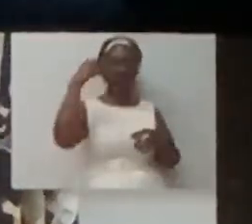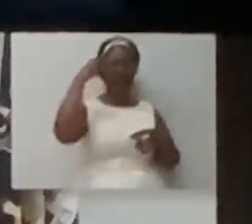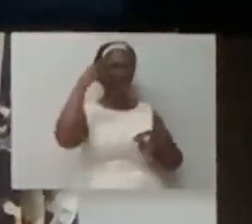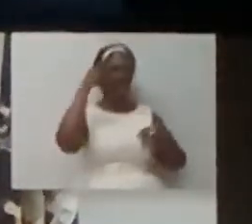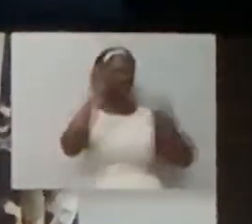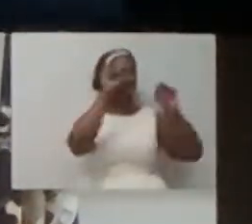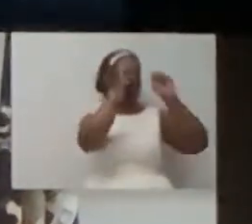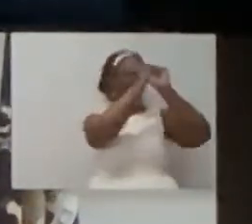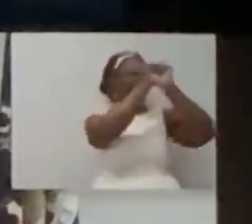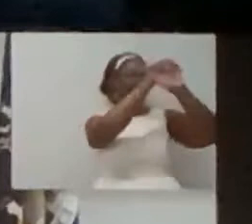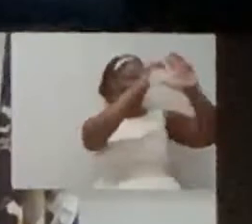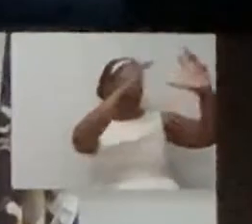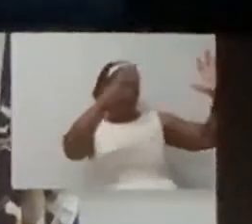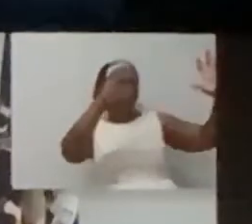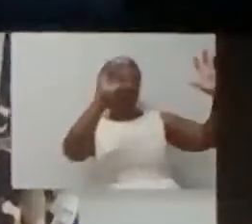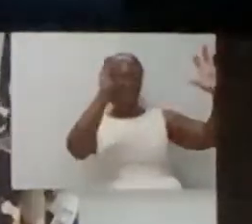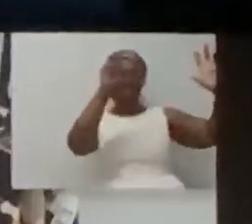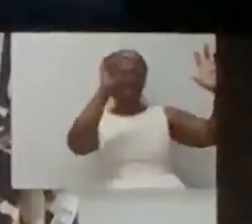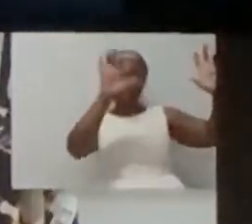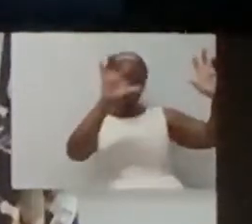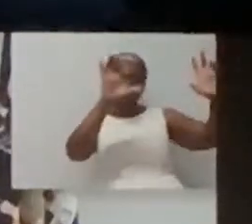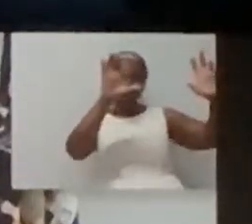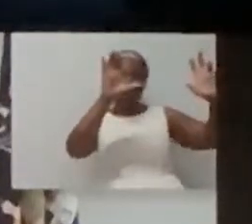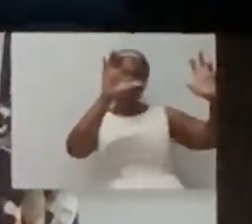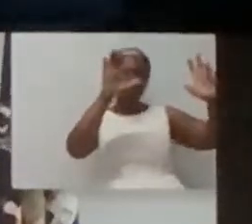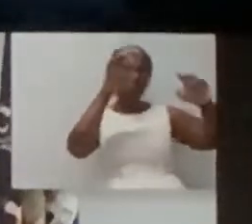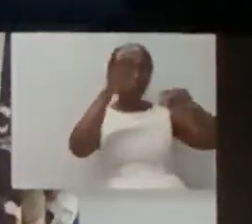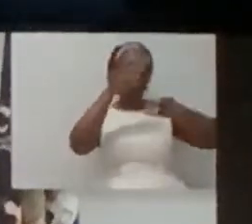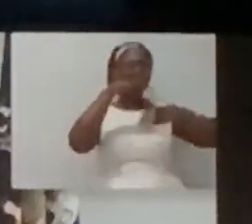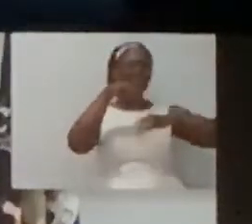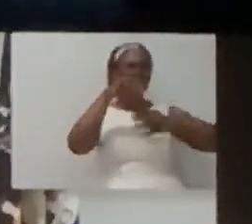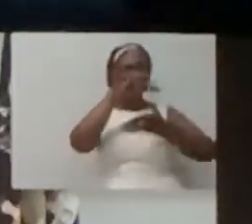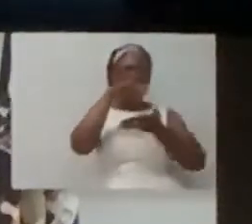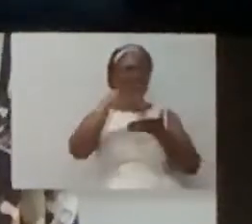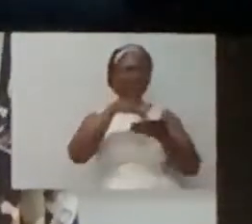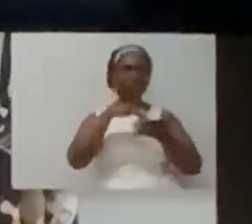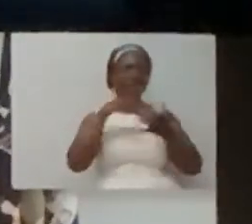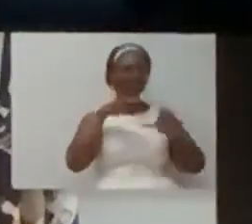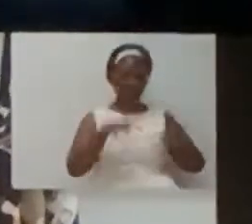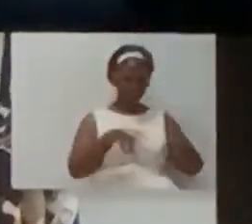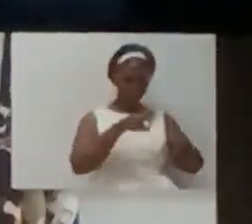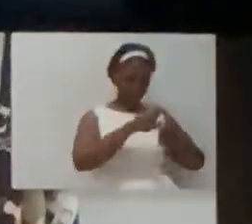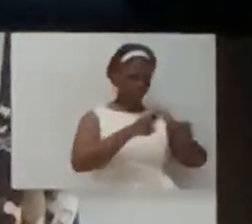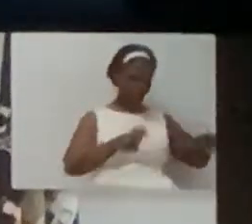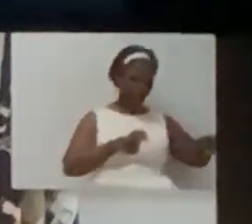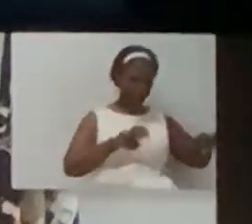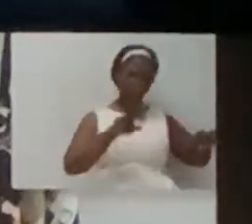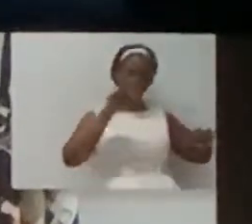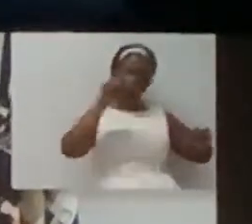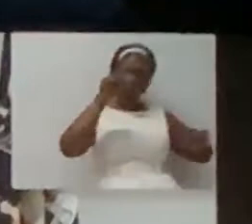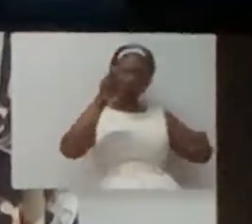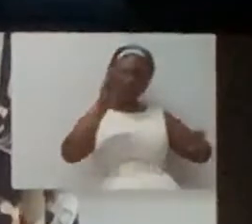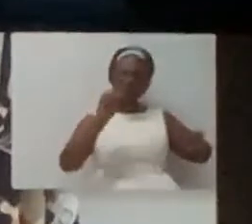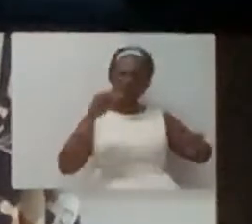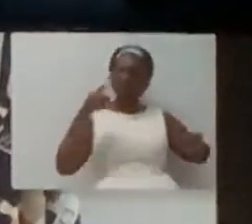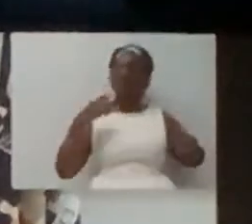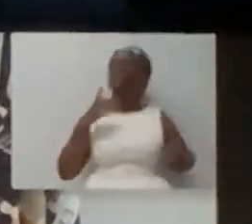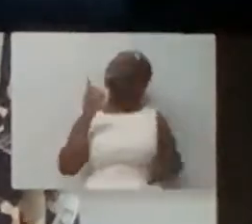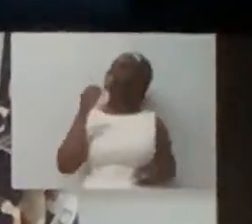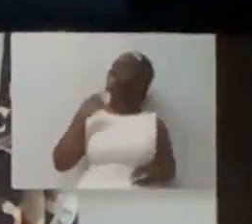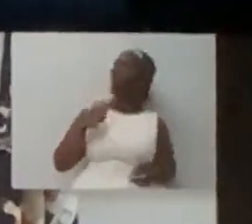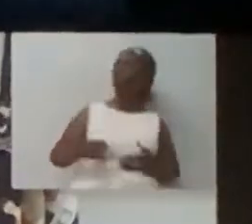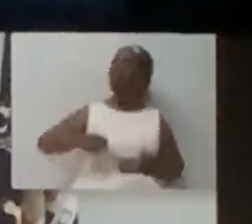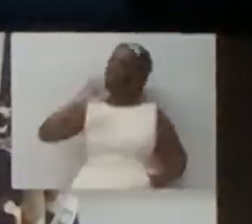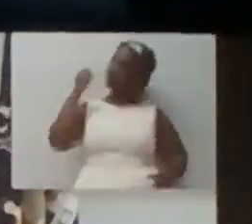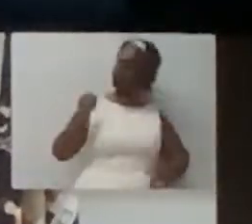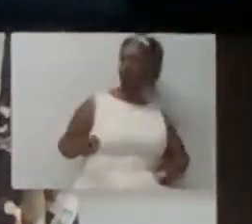Center floor, tons of people, a podium. The podium was very important, I remember thinking. Did I want it to use to slam my fist? Did